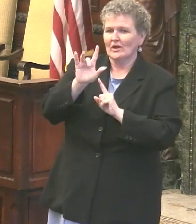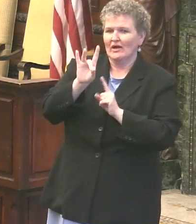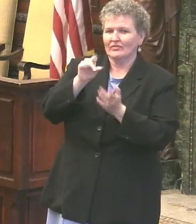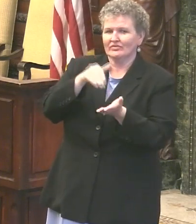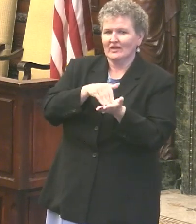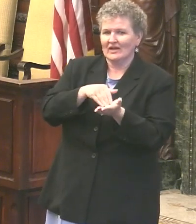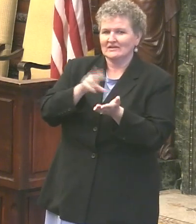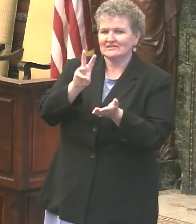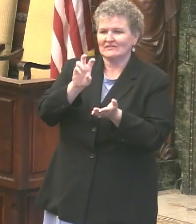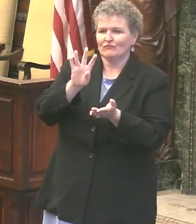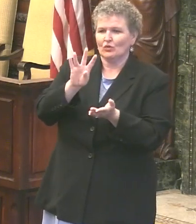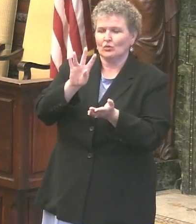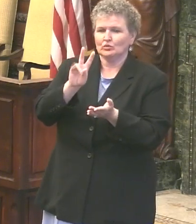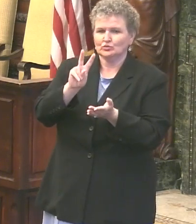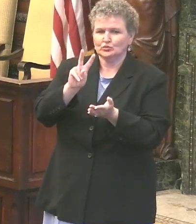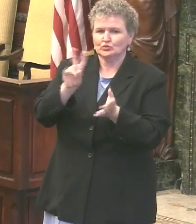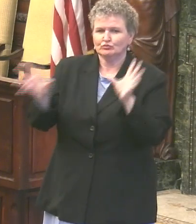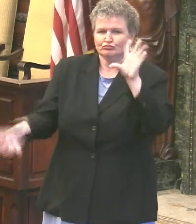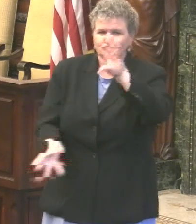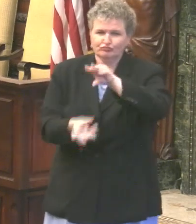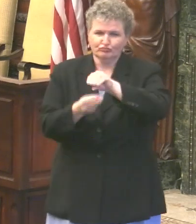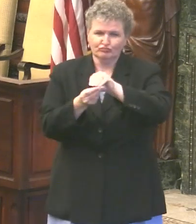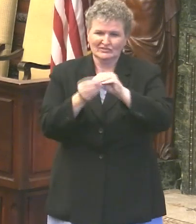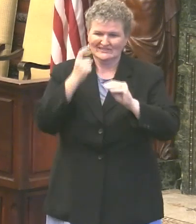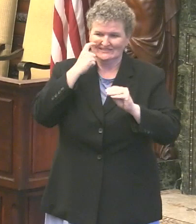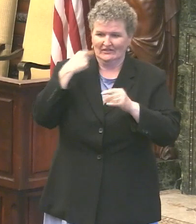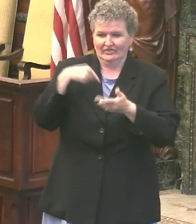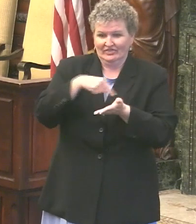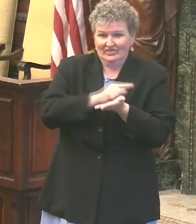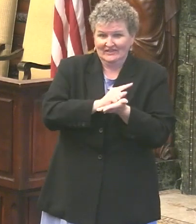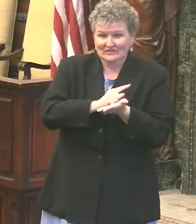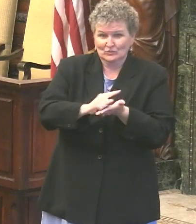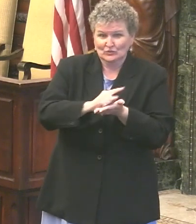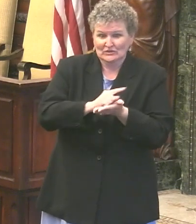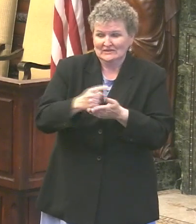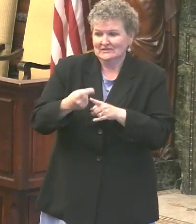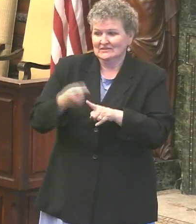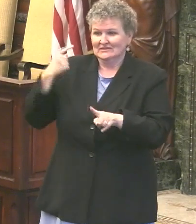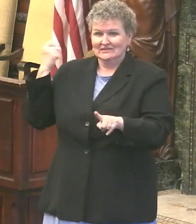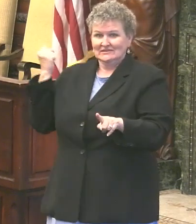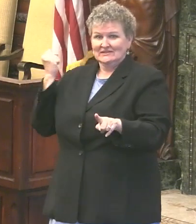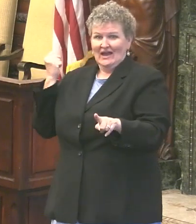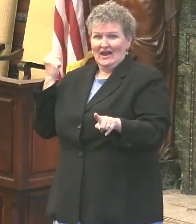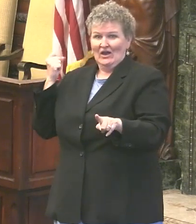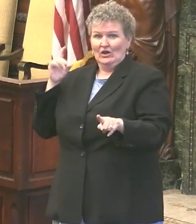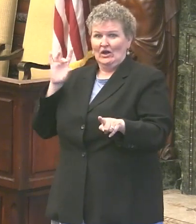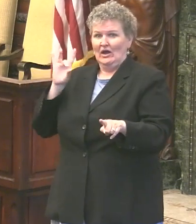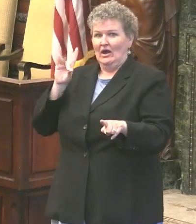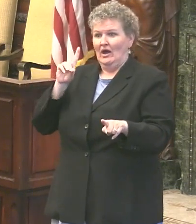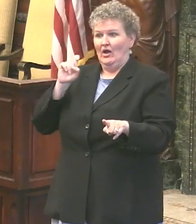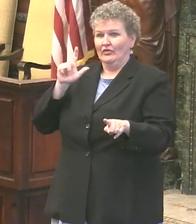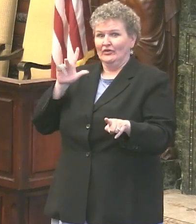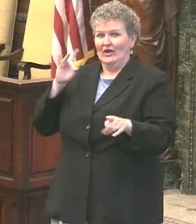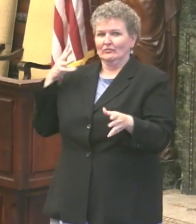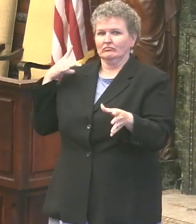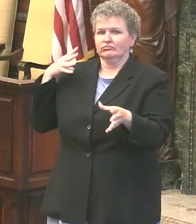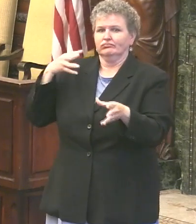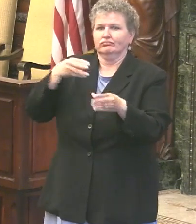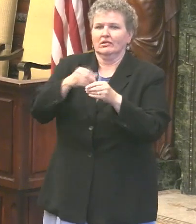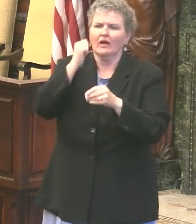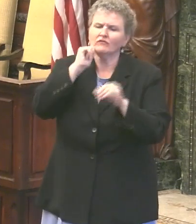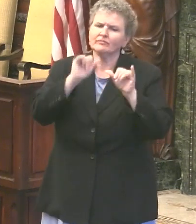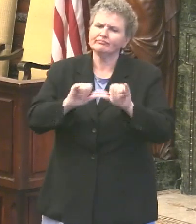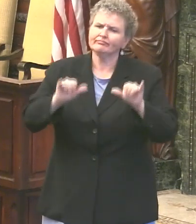28,742. Now, the past week that ended last Saturday, we averaged 138 cases per day. That number could